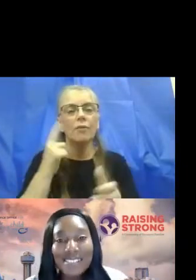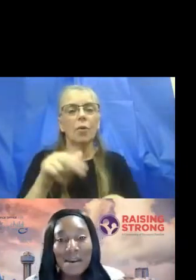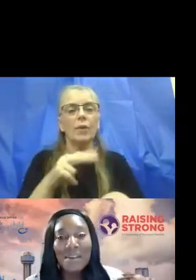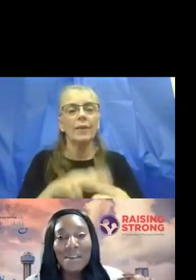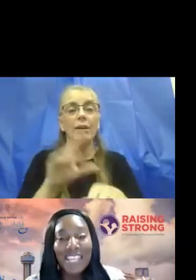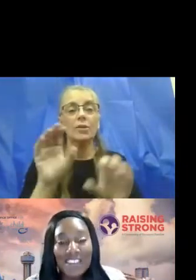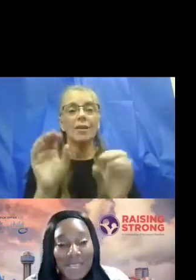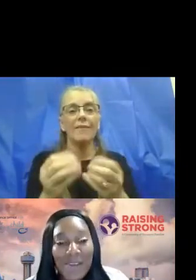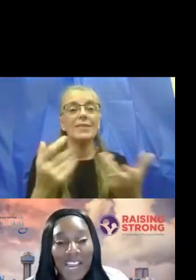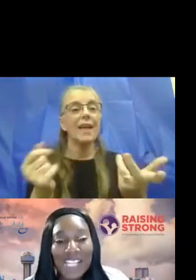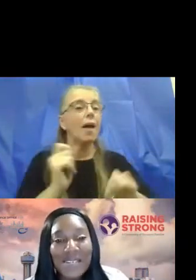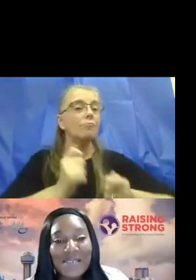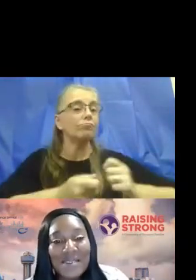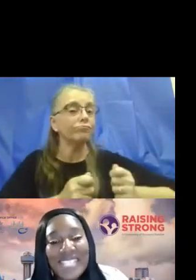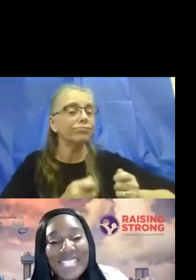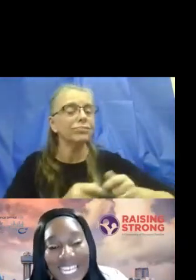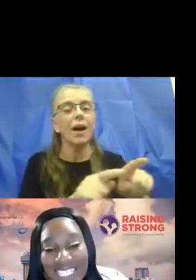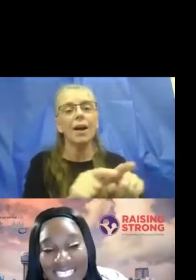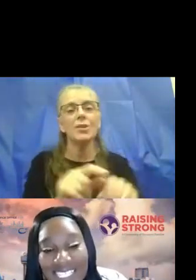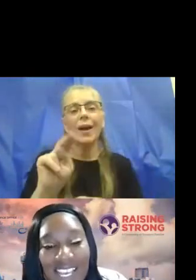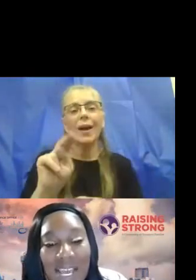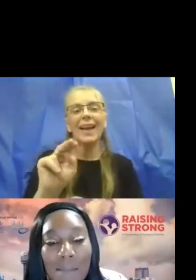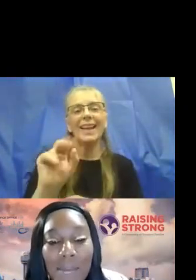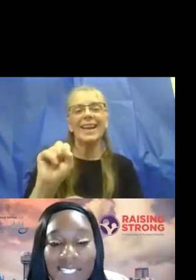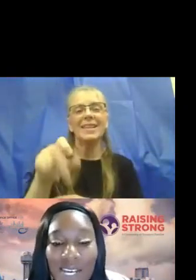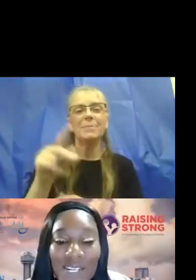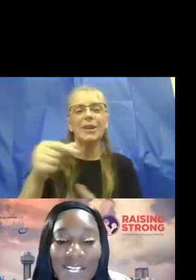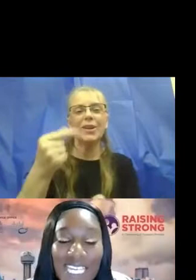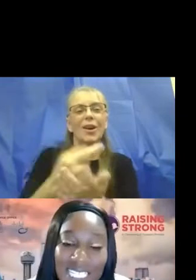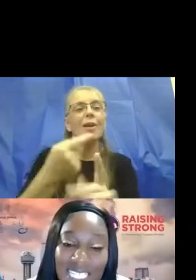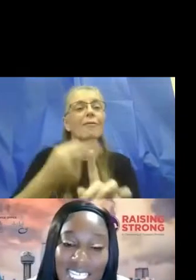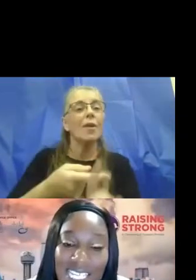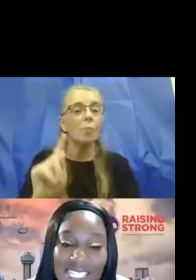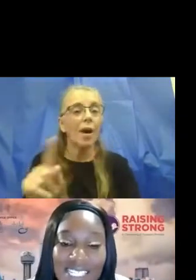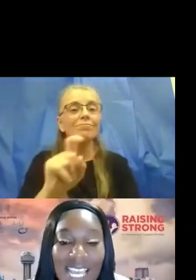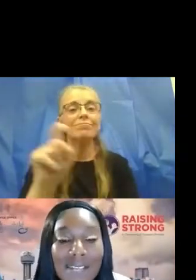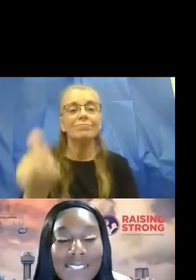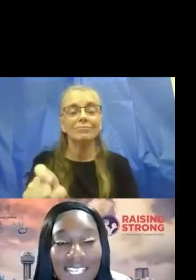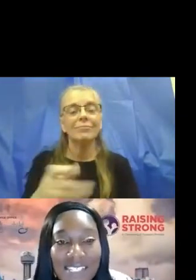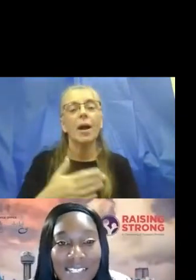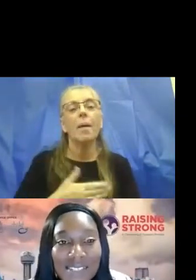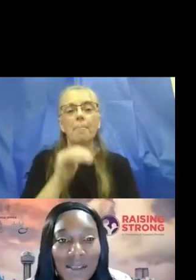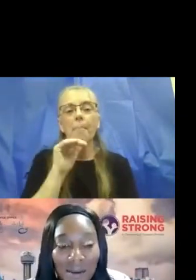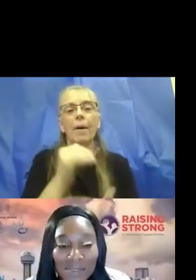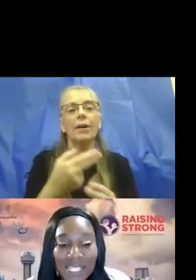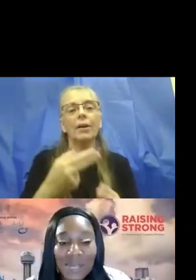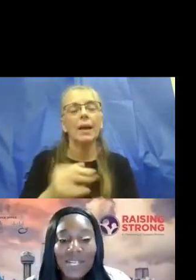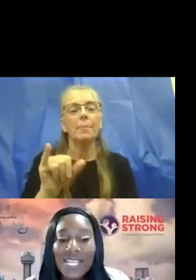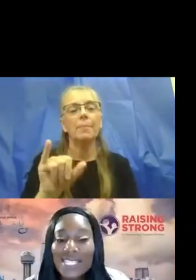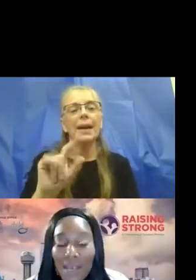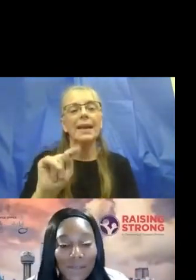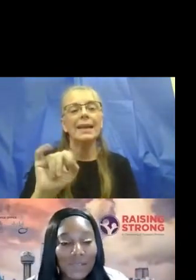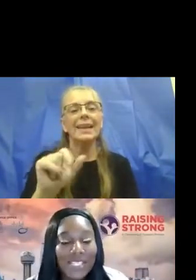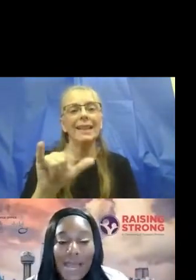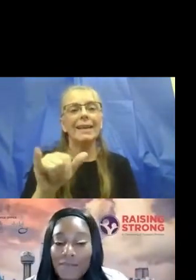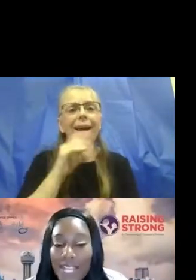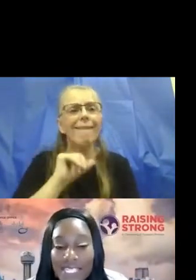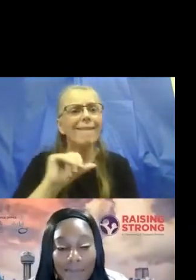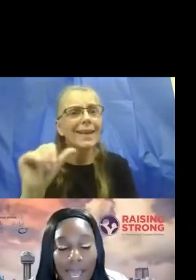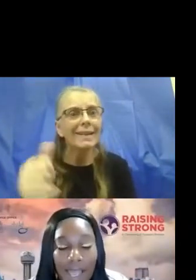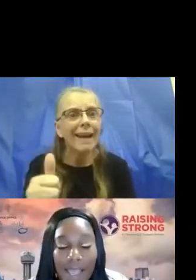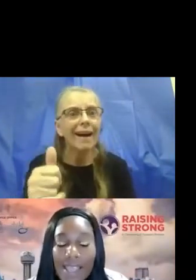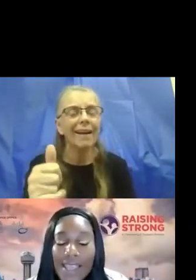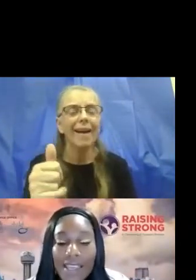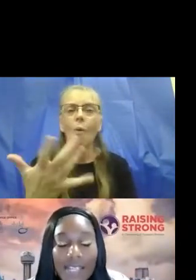I'm also an NFP graduate from Texas. My daughter, Italy, is now 10 years old, and when I tell you time